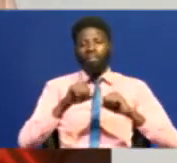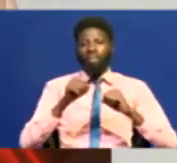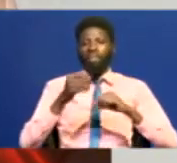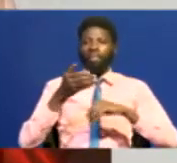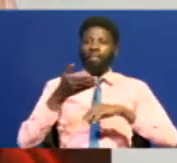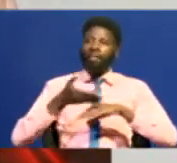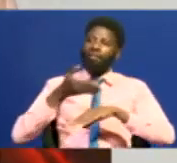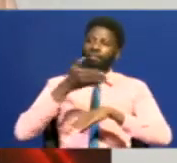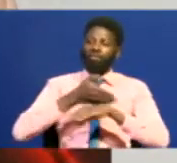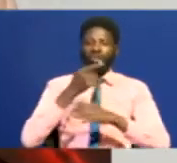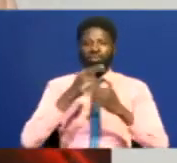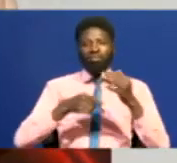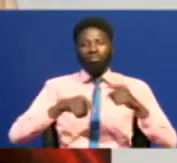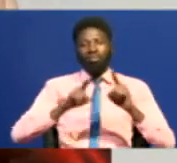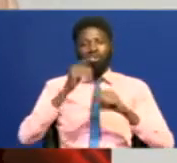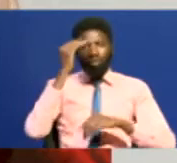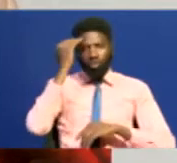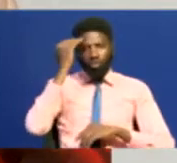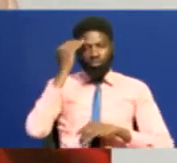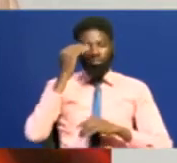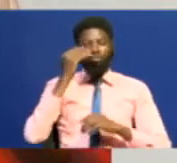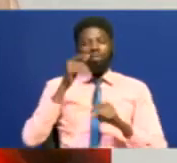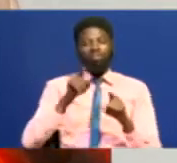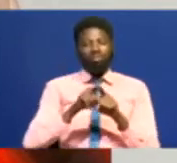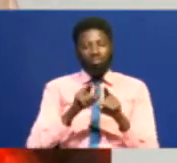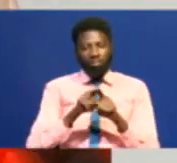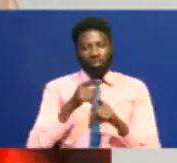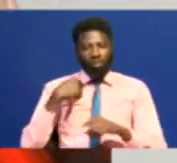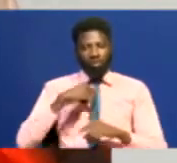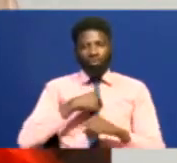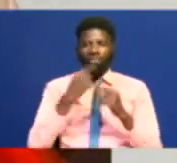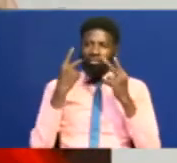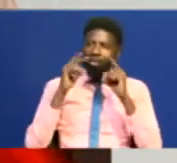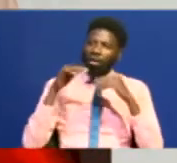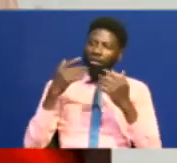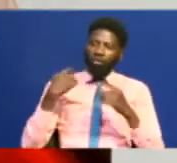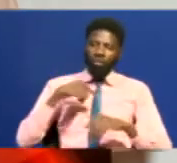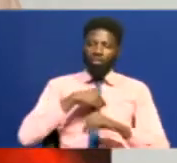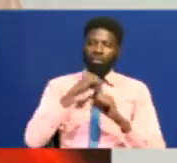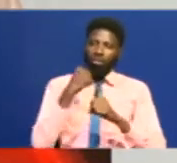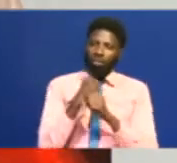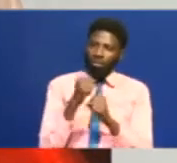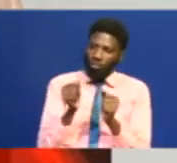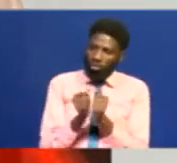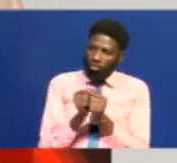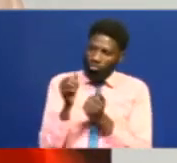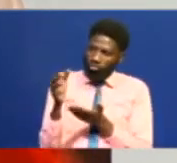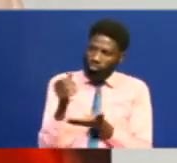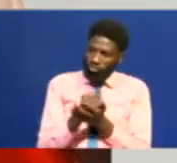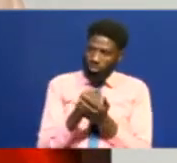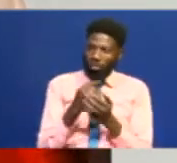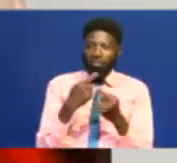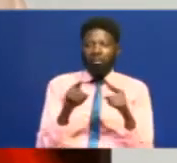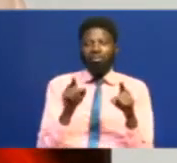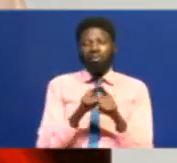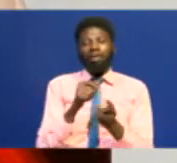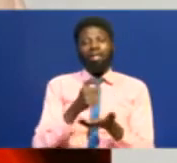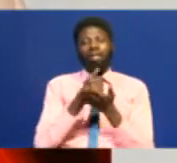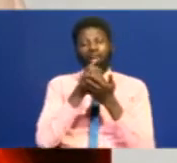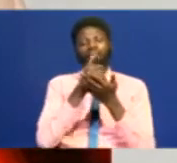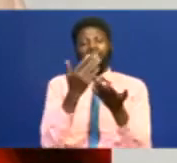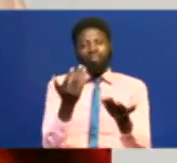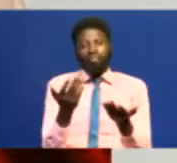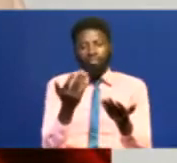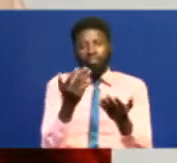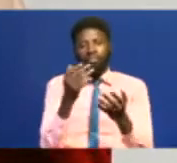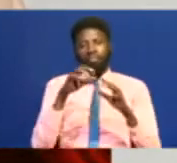improve on what they already know and enable them. And eventually we look at absorbing them, but also just launching them into the rest of the market. Mm-hmm. And of course, given that